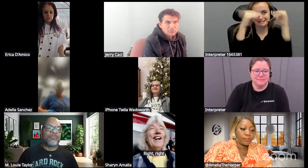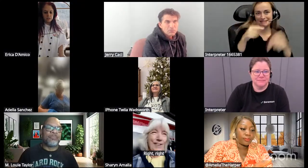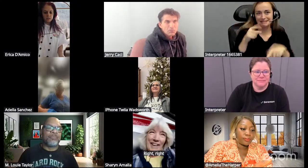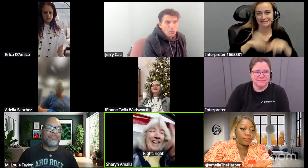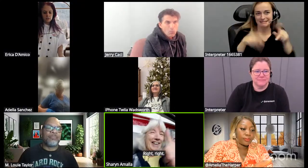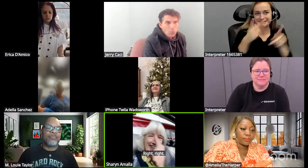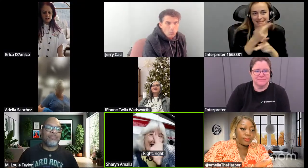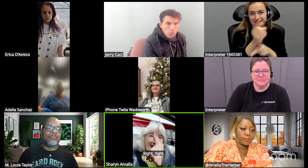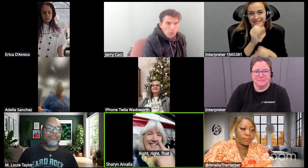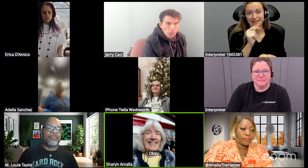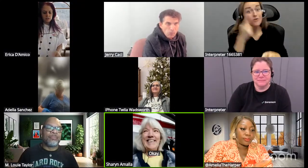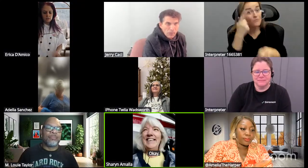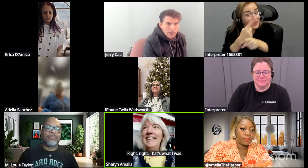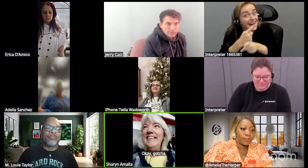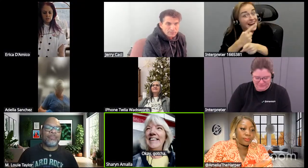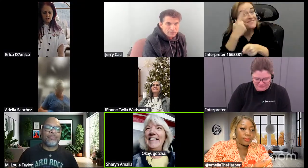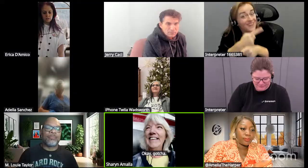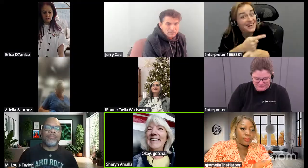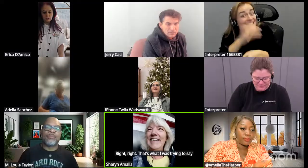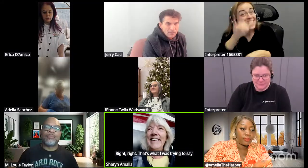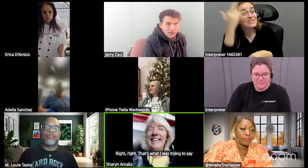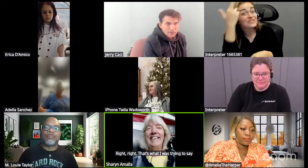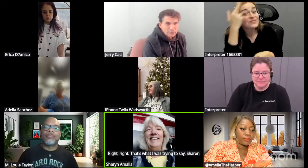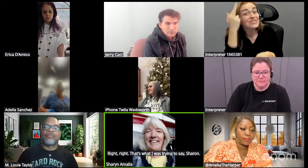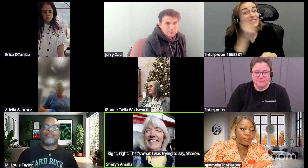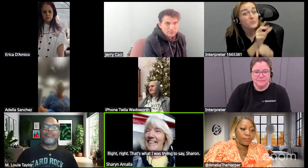Okay, That's what I was gotcha. trying to say, Sharon.